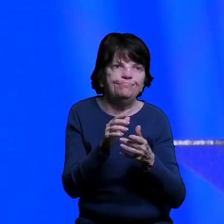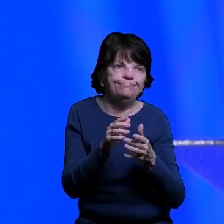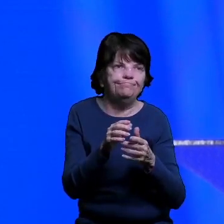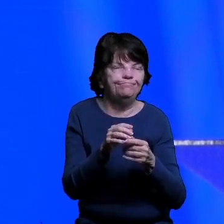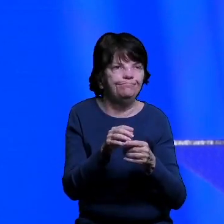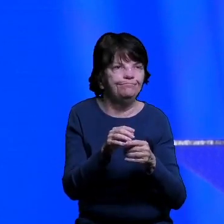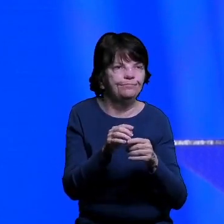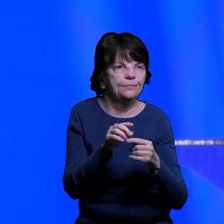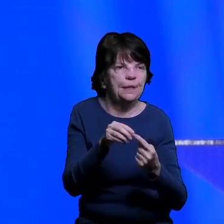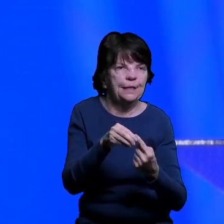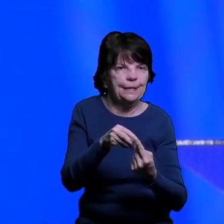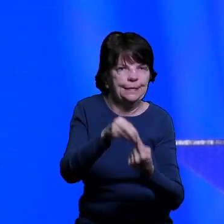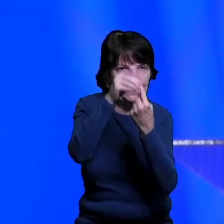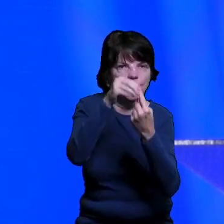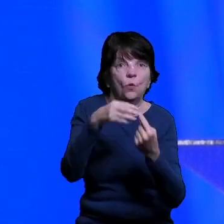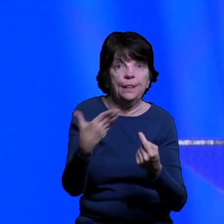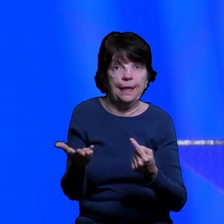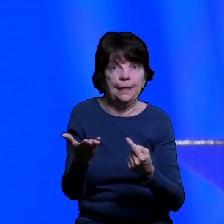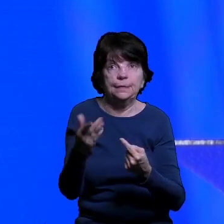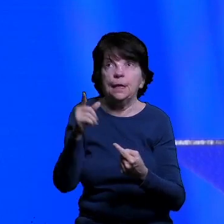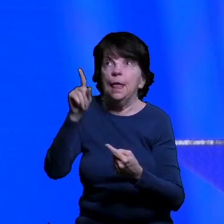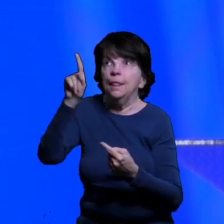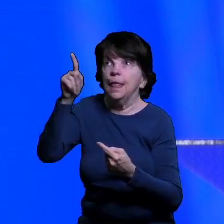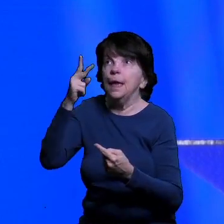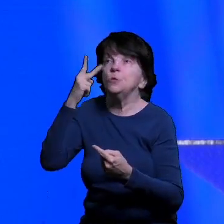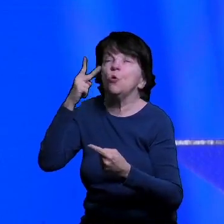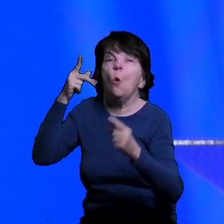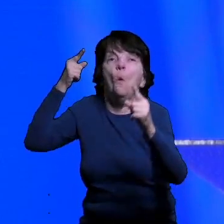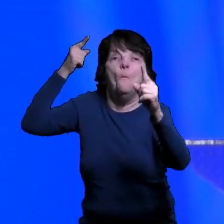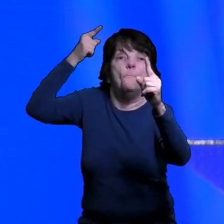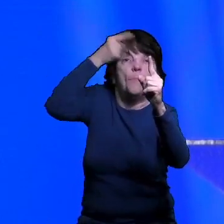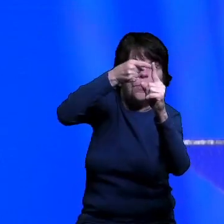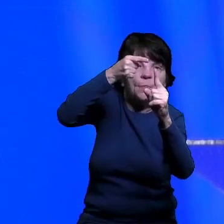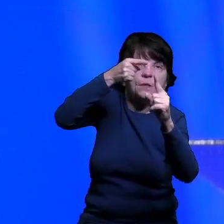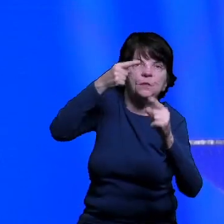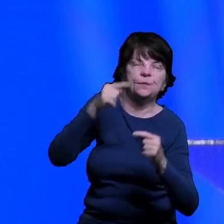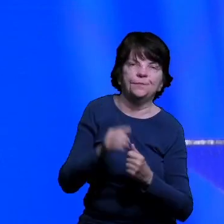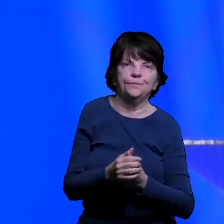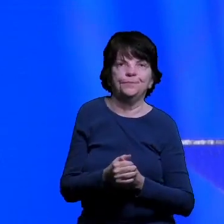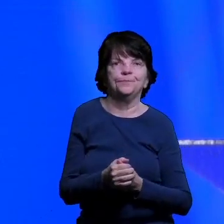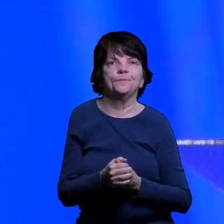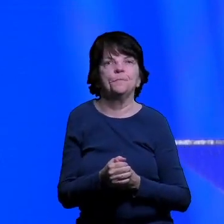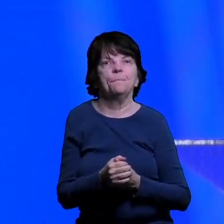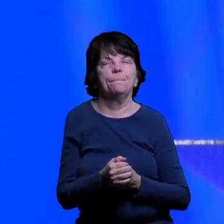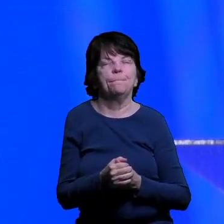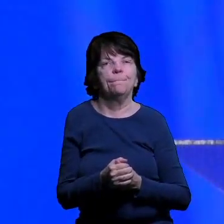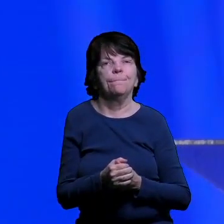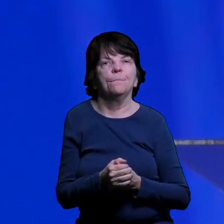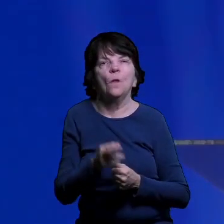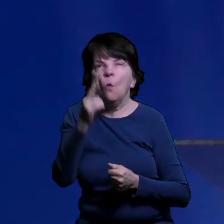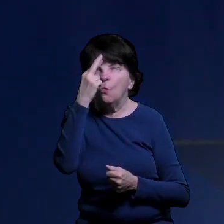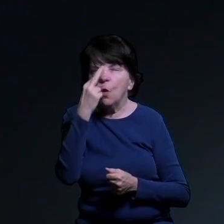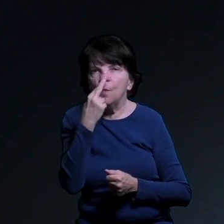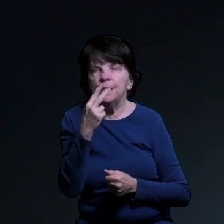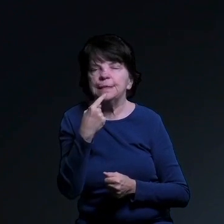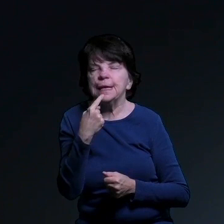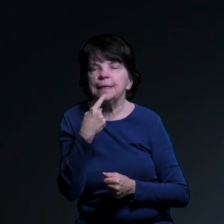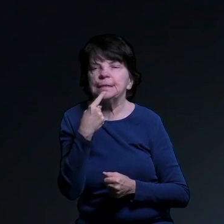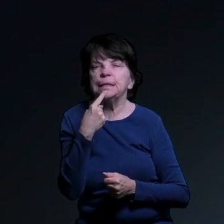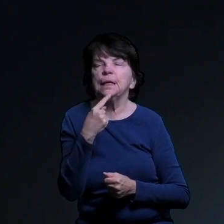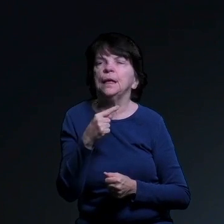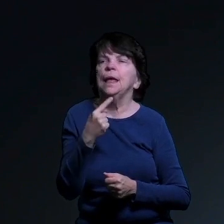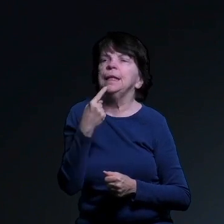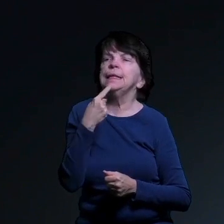well. But they do. They did. In Romans 16, it says, give my greetings